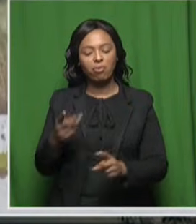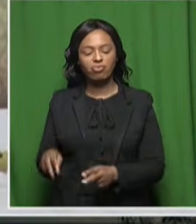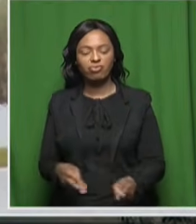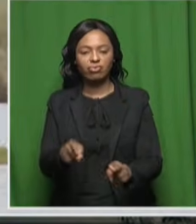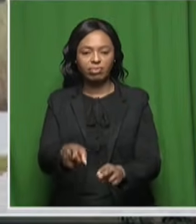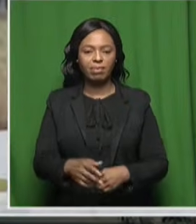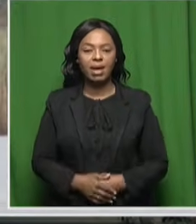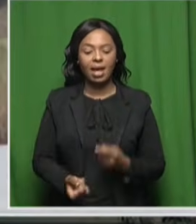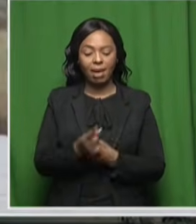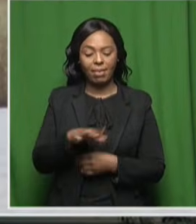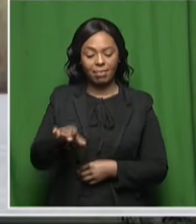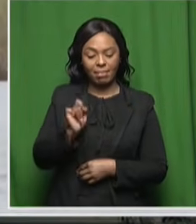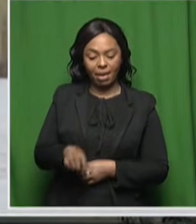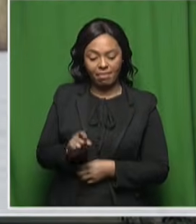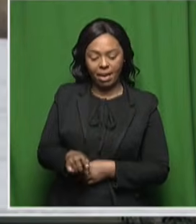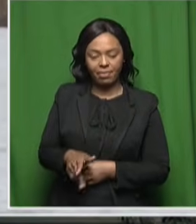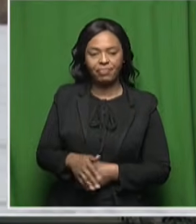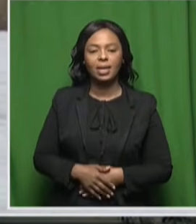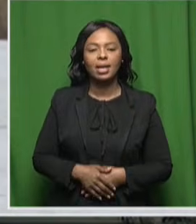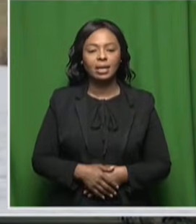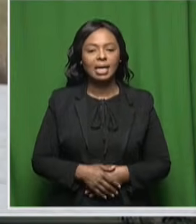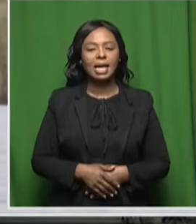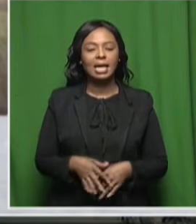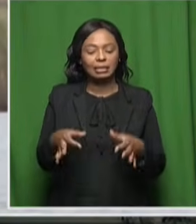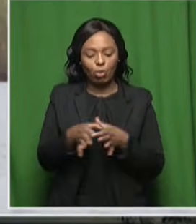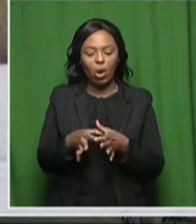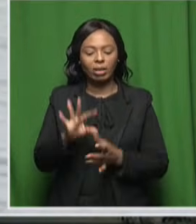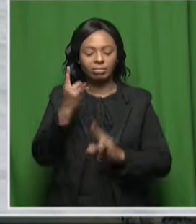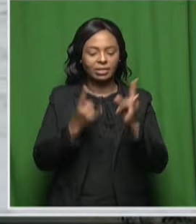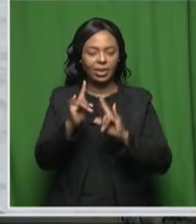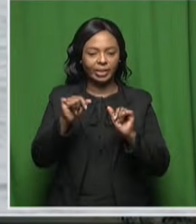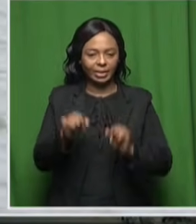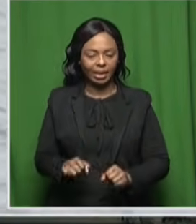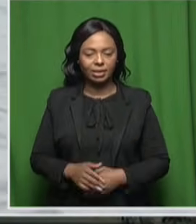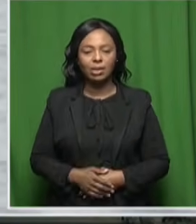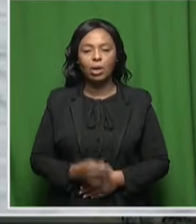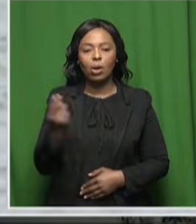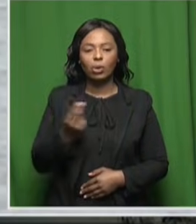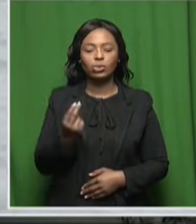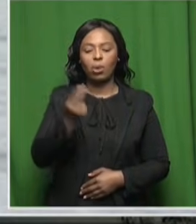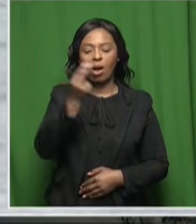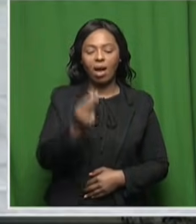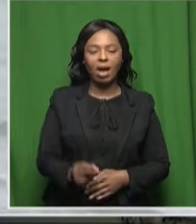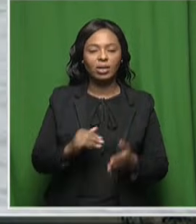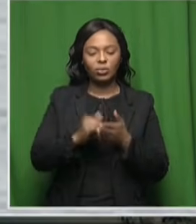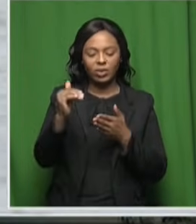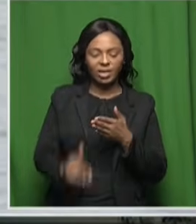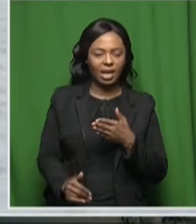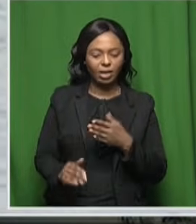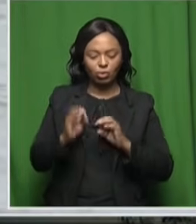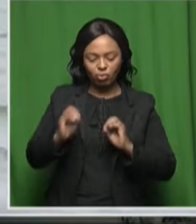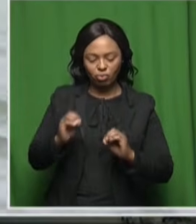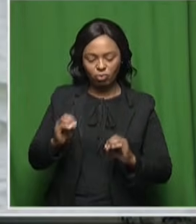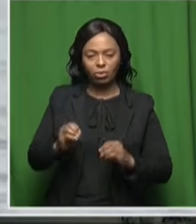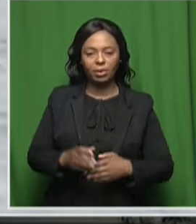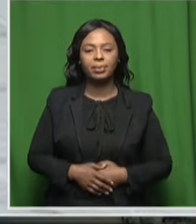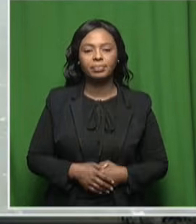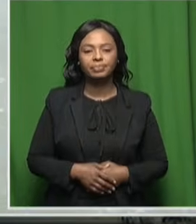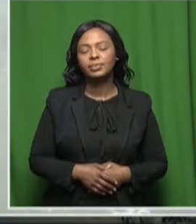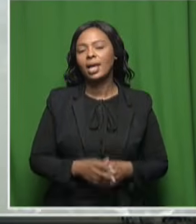a small, quaint little town. We're also known for the Porterville Art Weekend. We've got